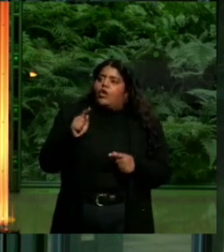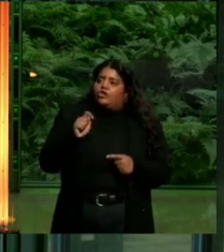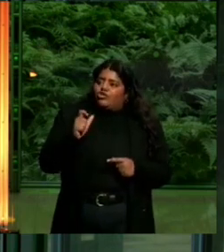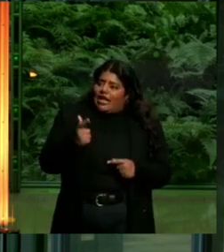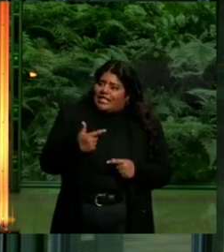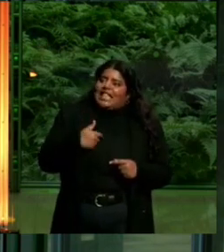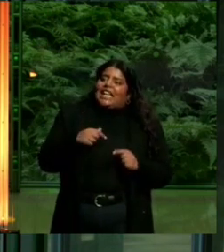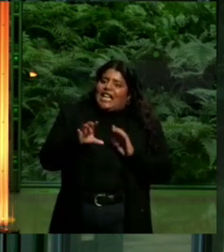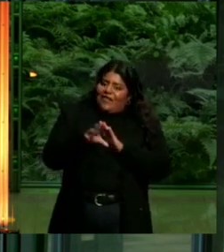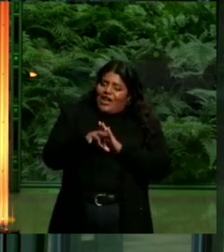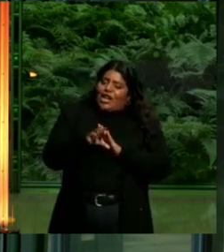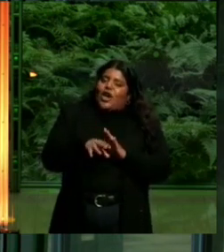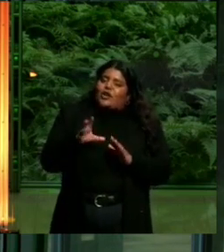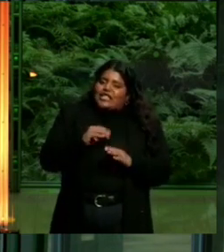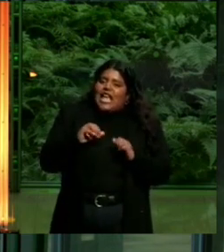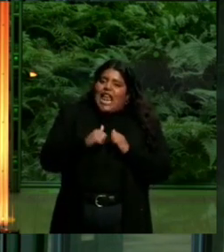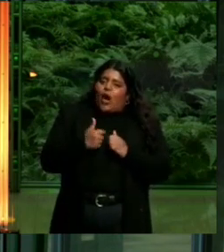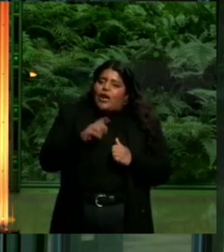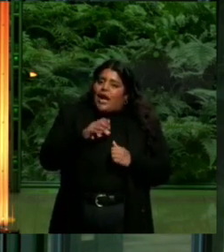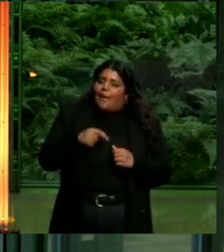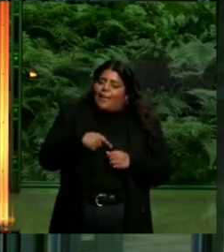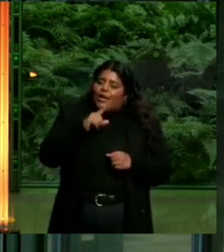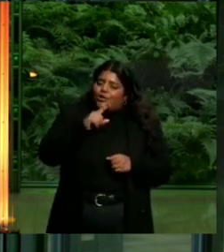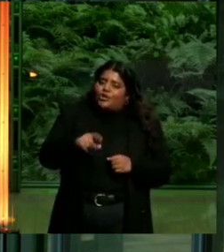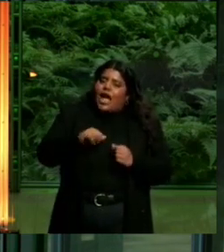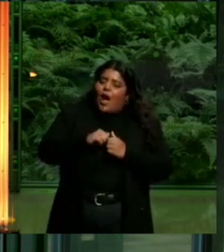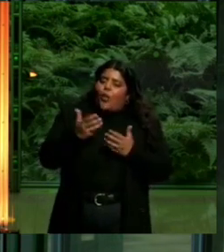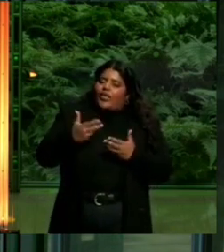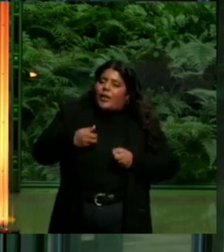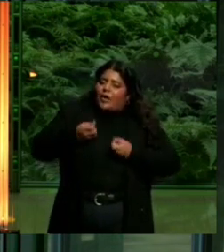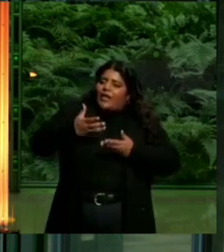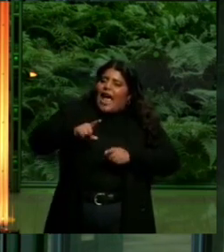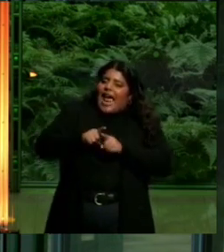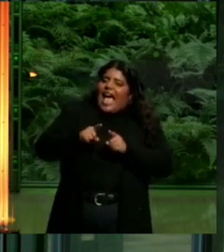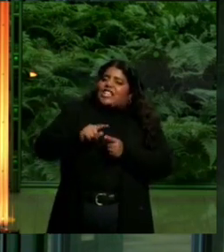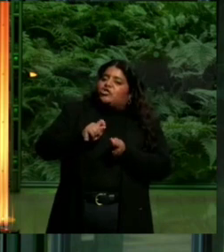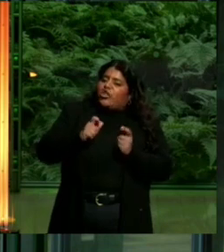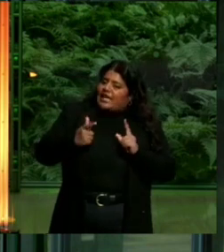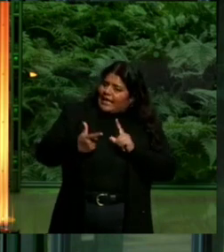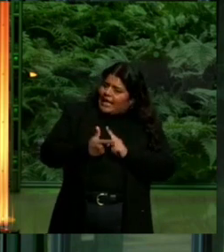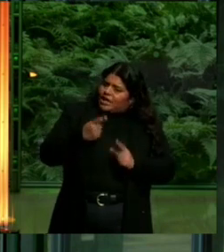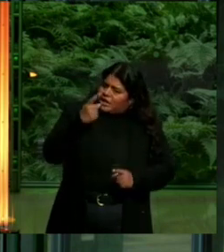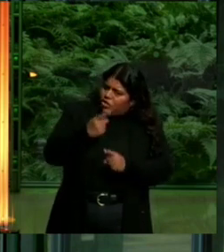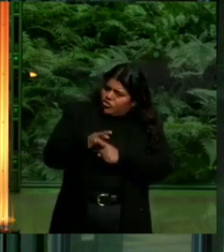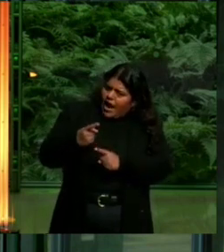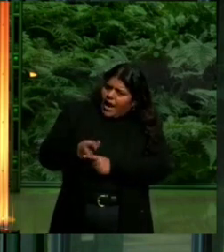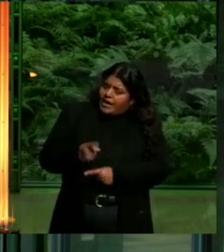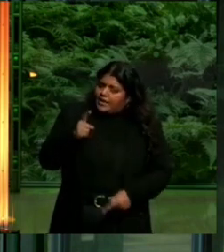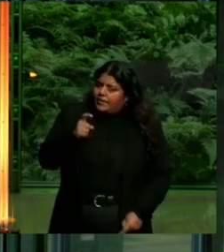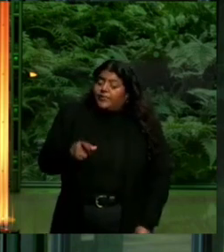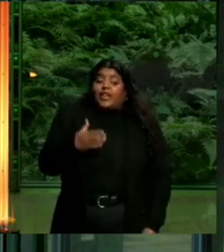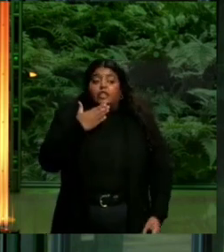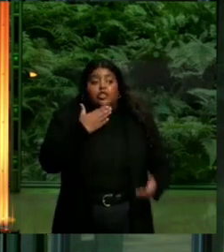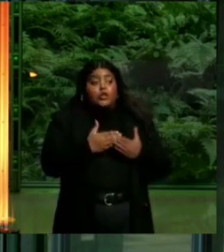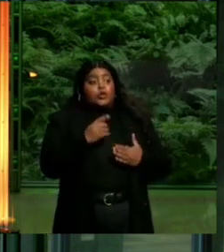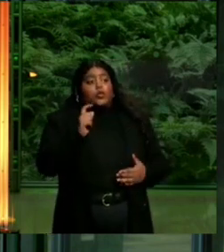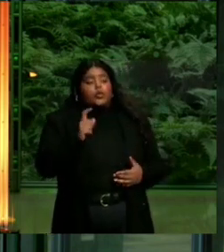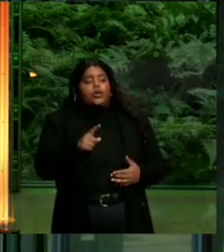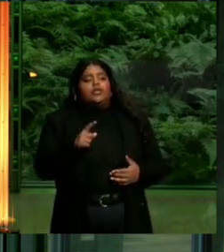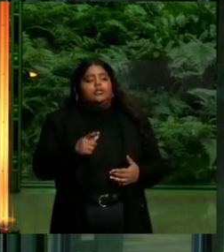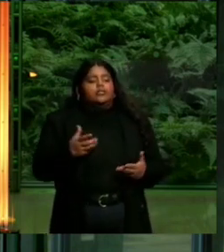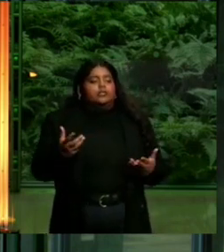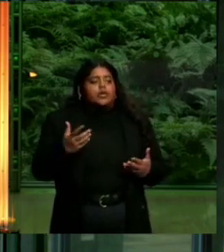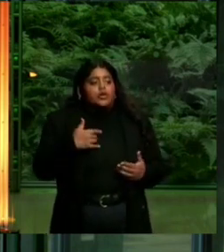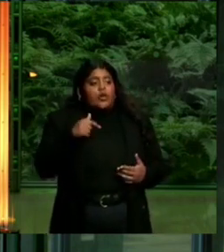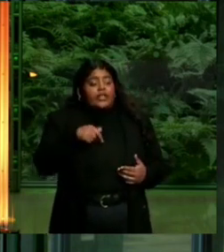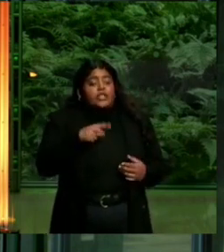videos, and how can a company be sure that what they're providing as a translation is correct? It's a good question. So